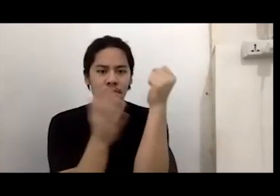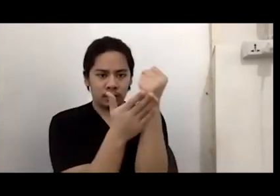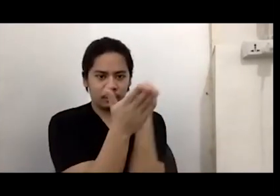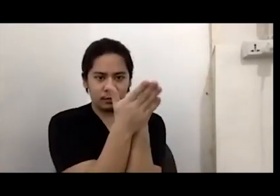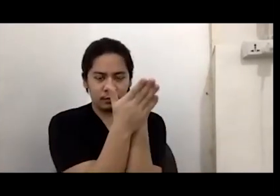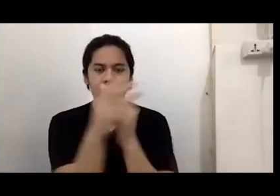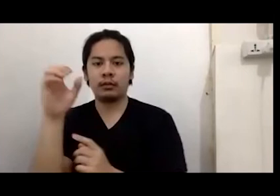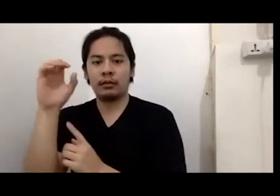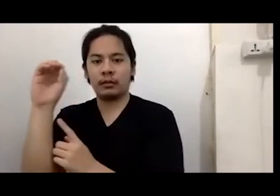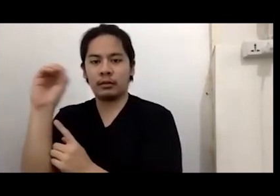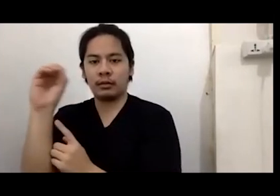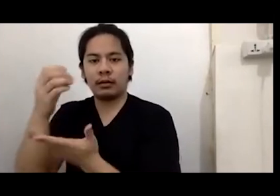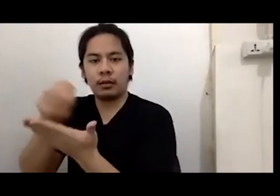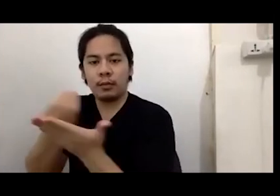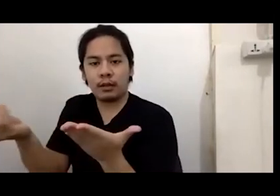Subject,